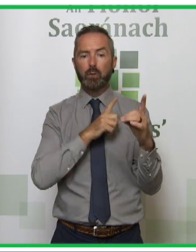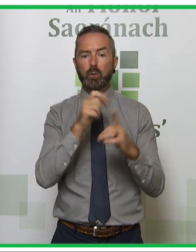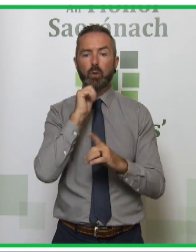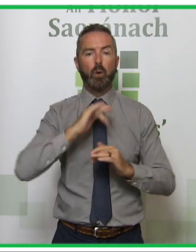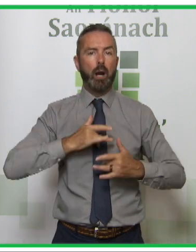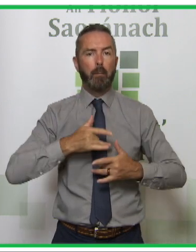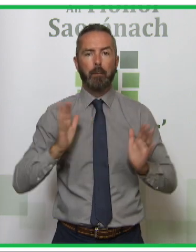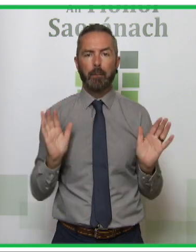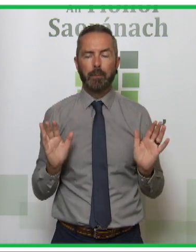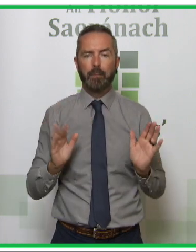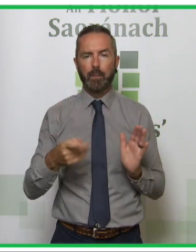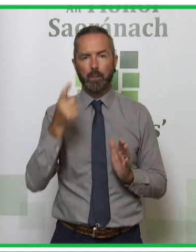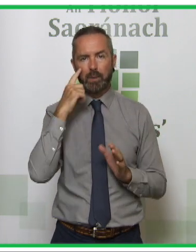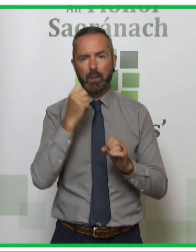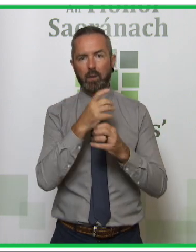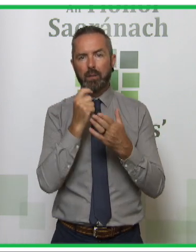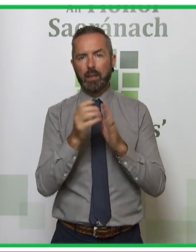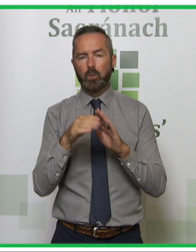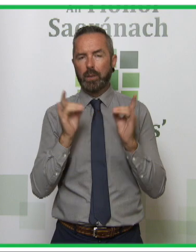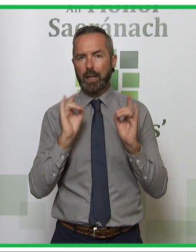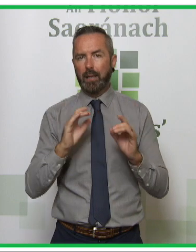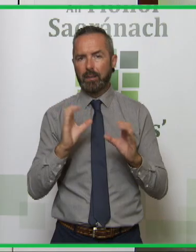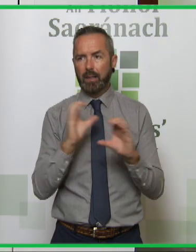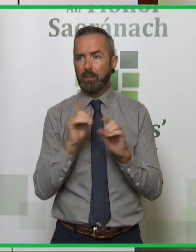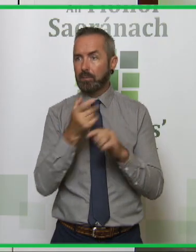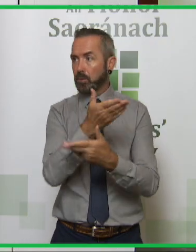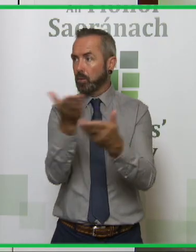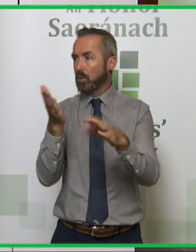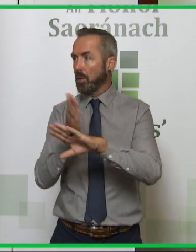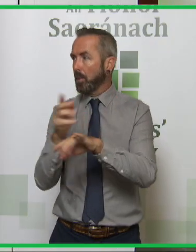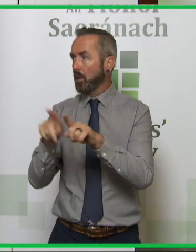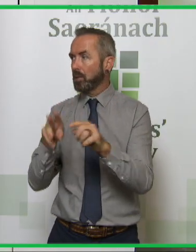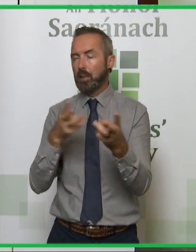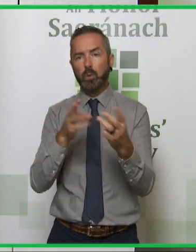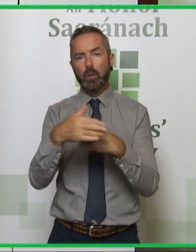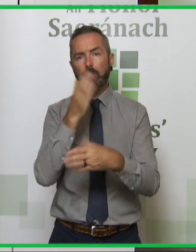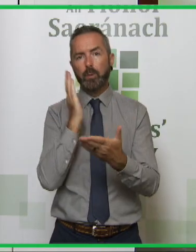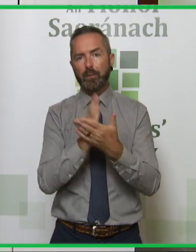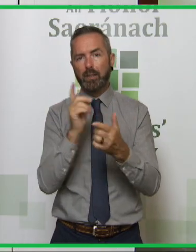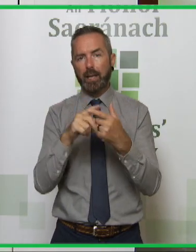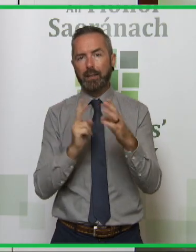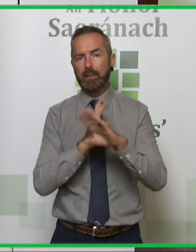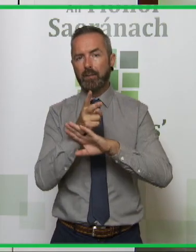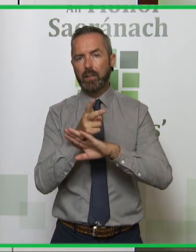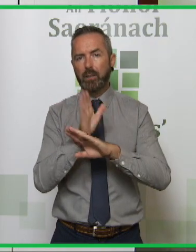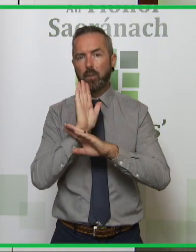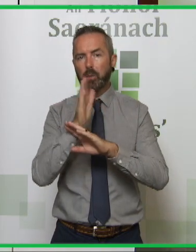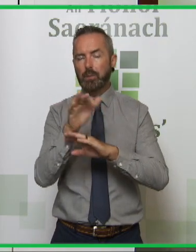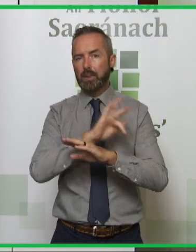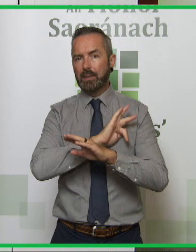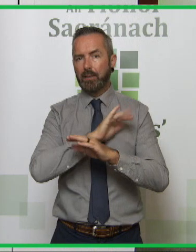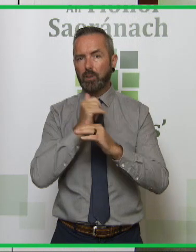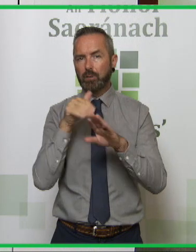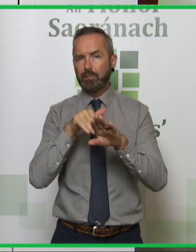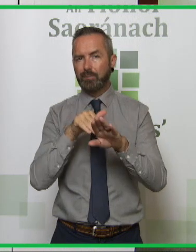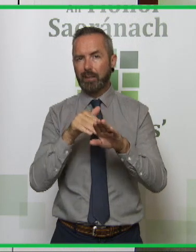And that's something that we see in healthcare. It's the work of the Assembly here, but it's also the work of prevention, that our interventions are safe and don't cause any